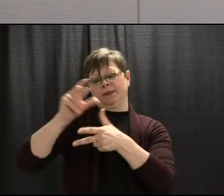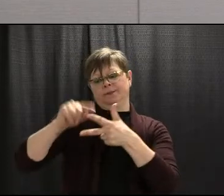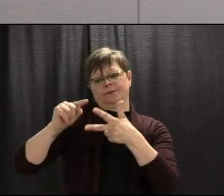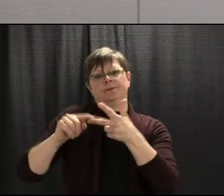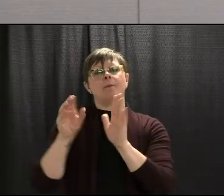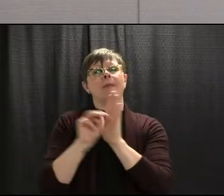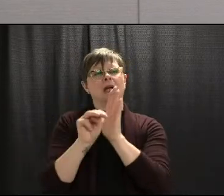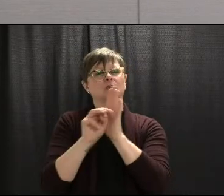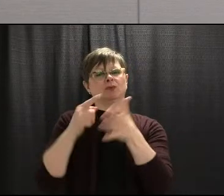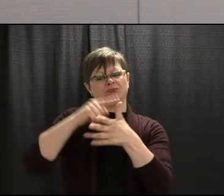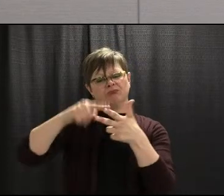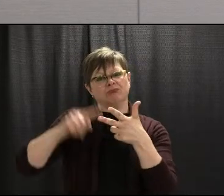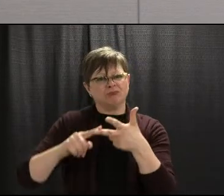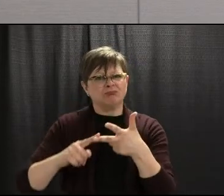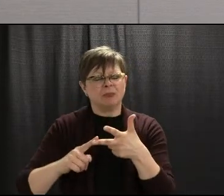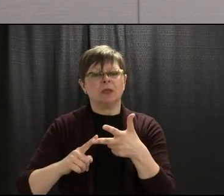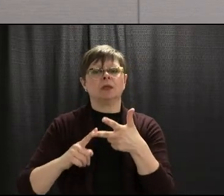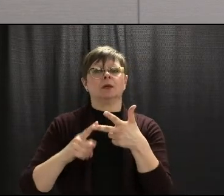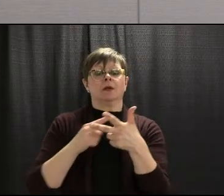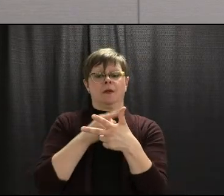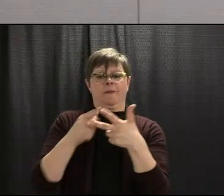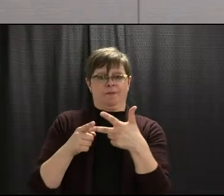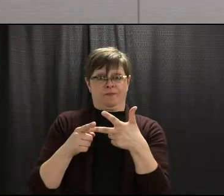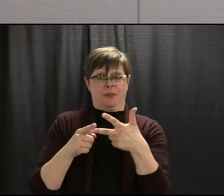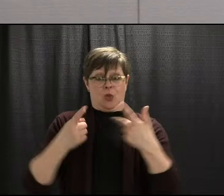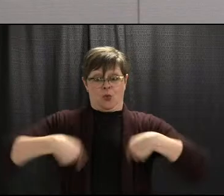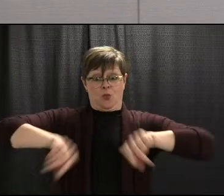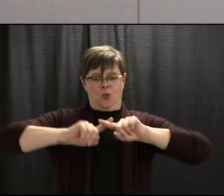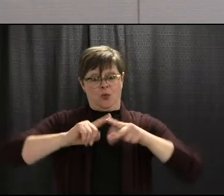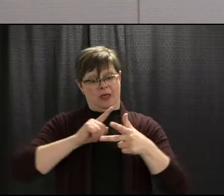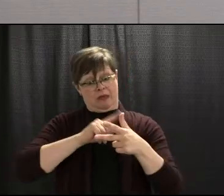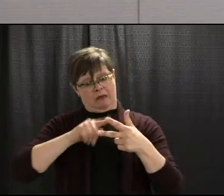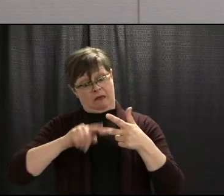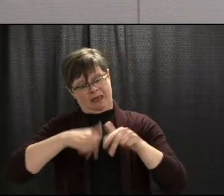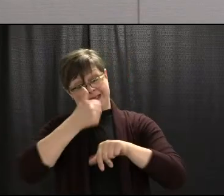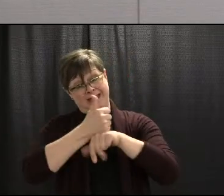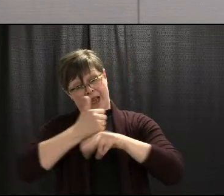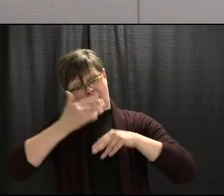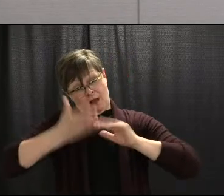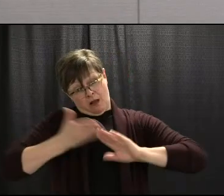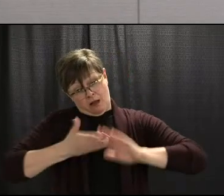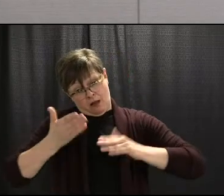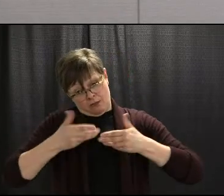be attained before nurses can prescribe. We're looking at about a year before that happens.